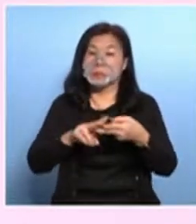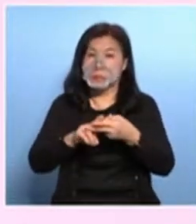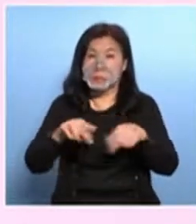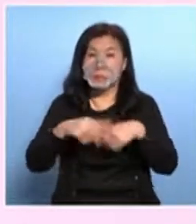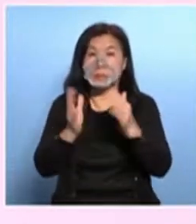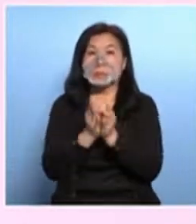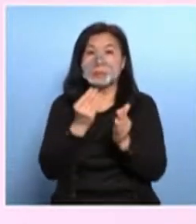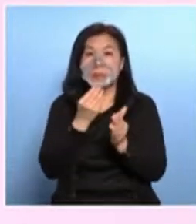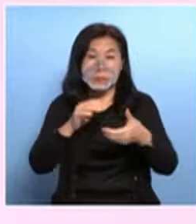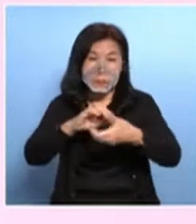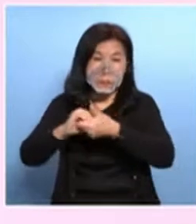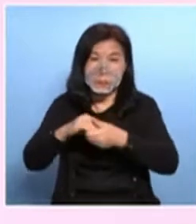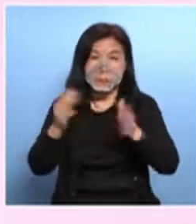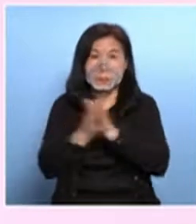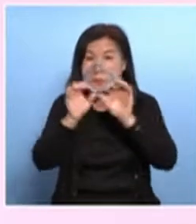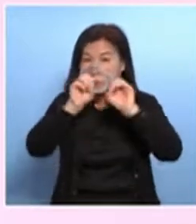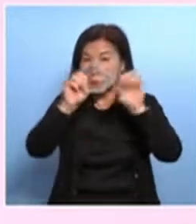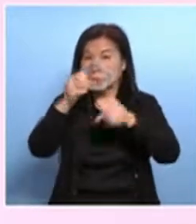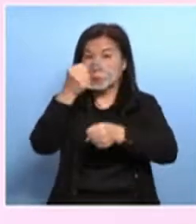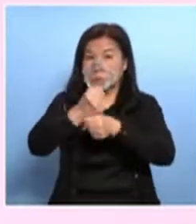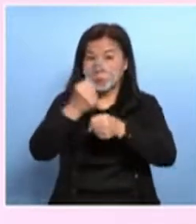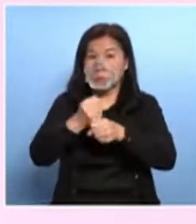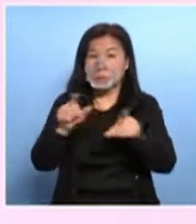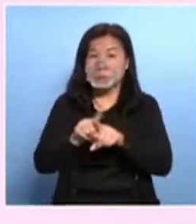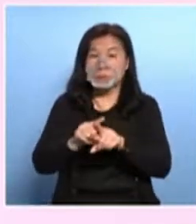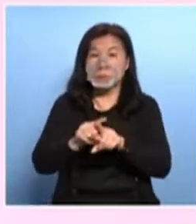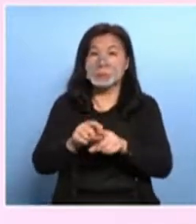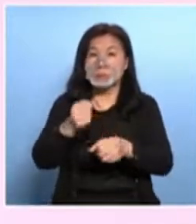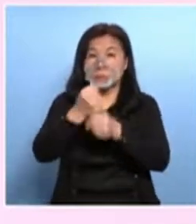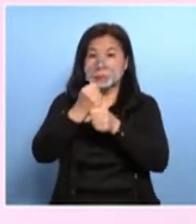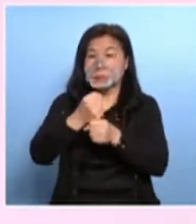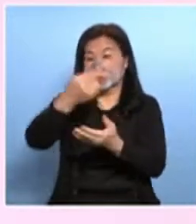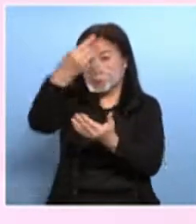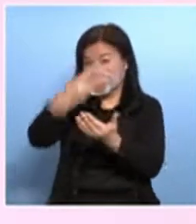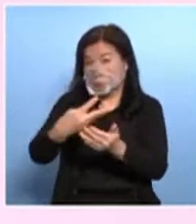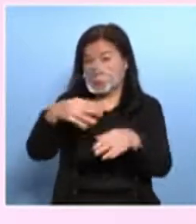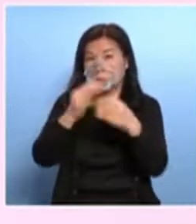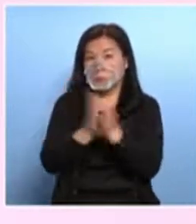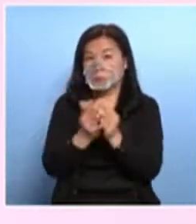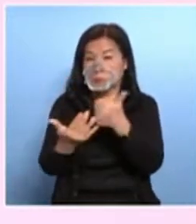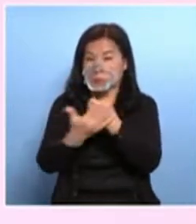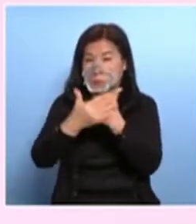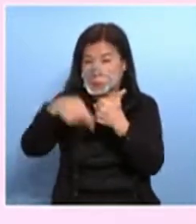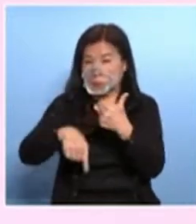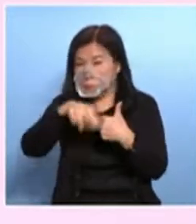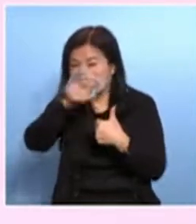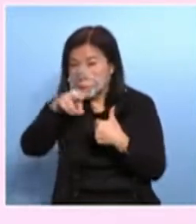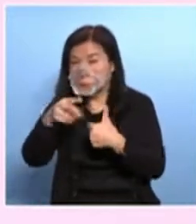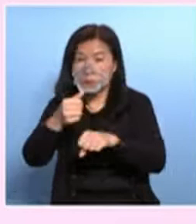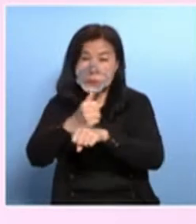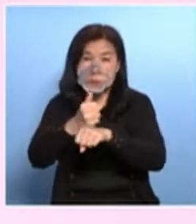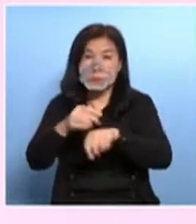promotion, Think Business, Think Hong Kong, to strengthen its promotional efforts in ASEAN and mature markets.